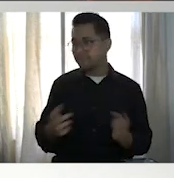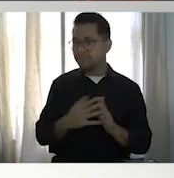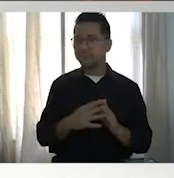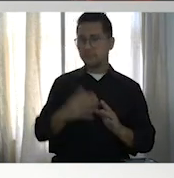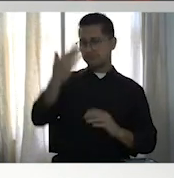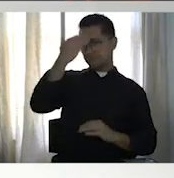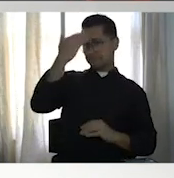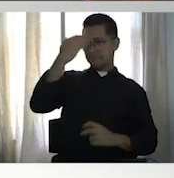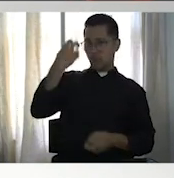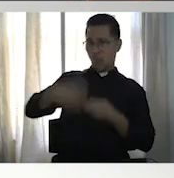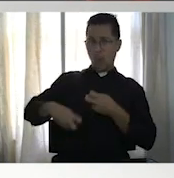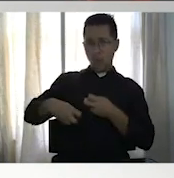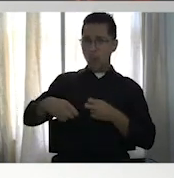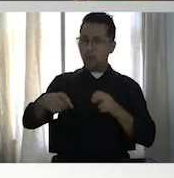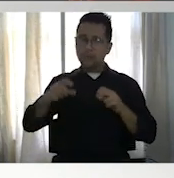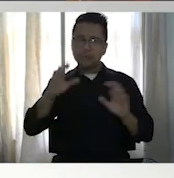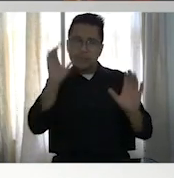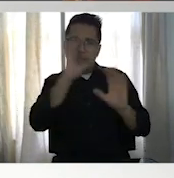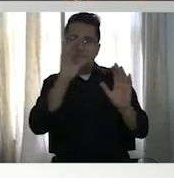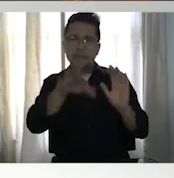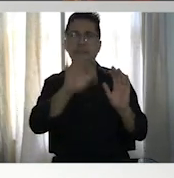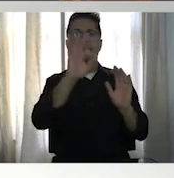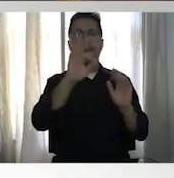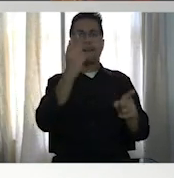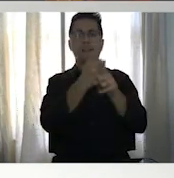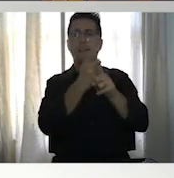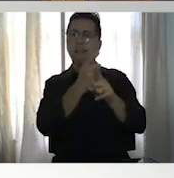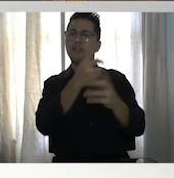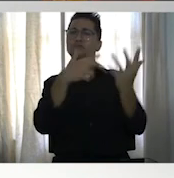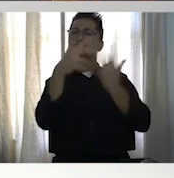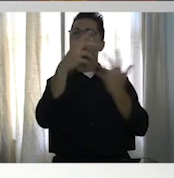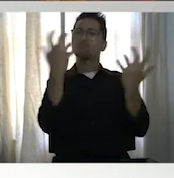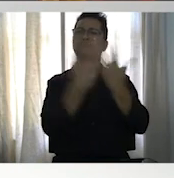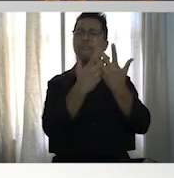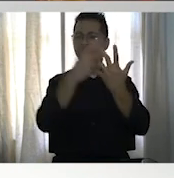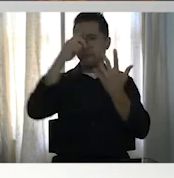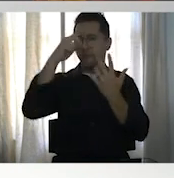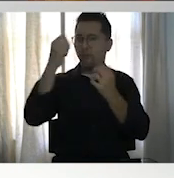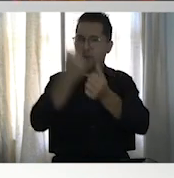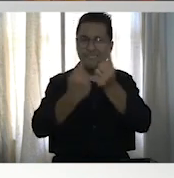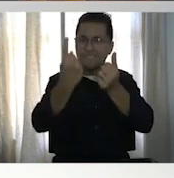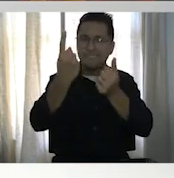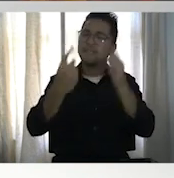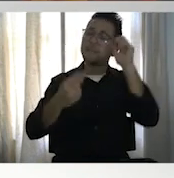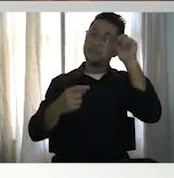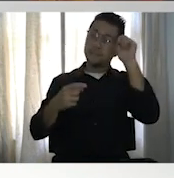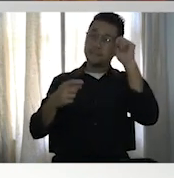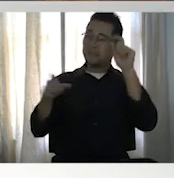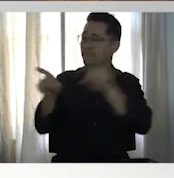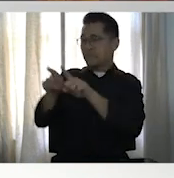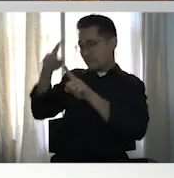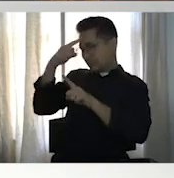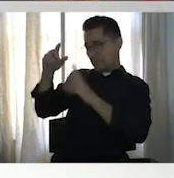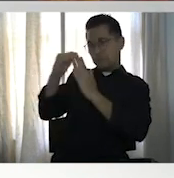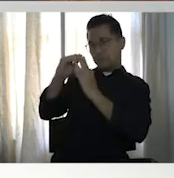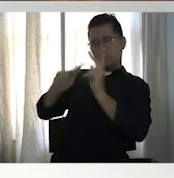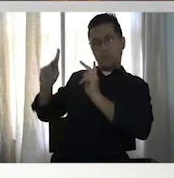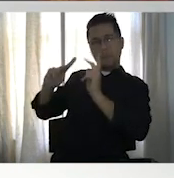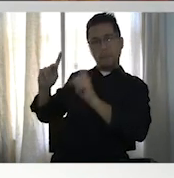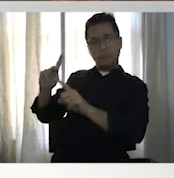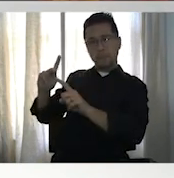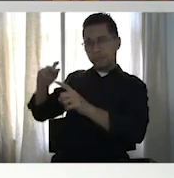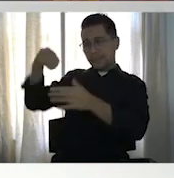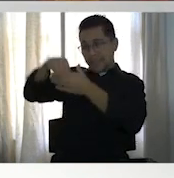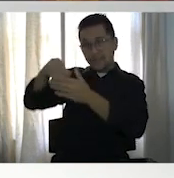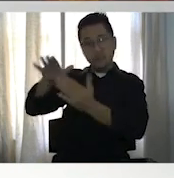know it's hard to find the right social fits for everybody, you know, or even for people to even in the